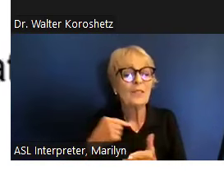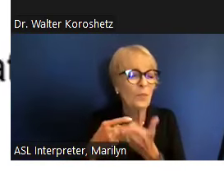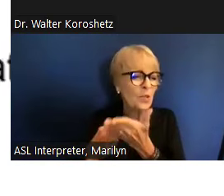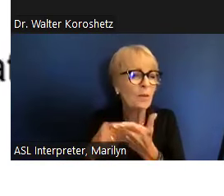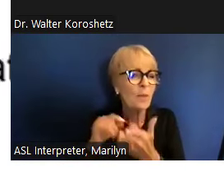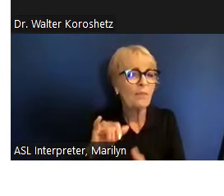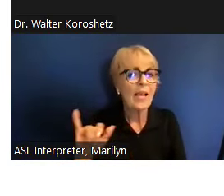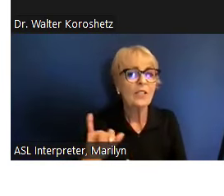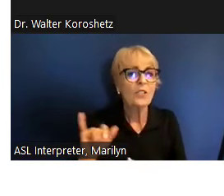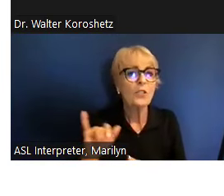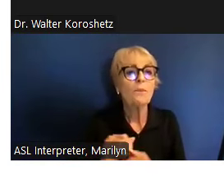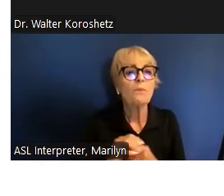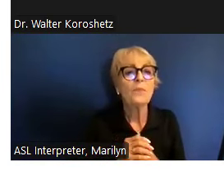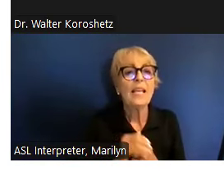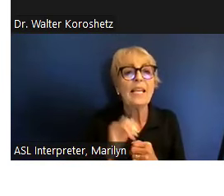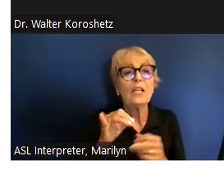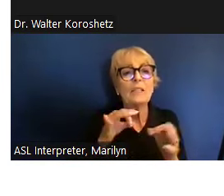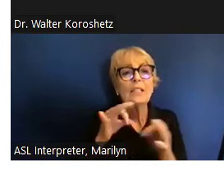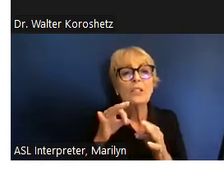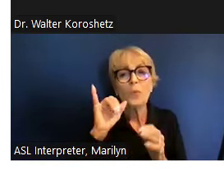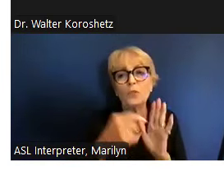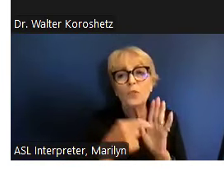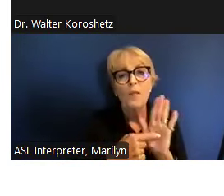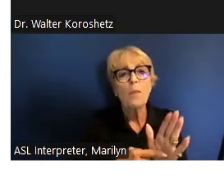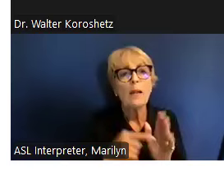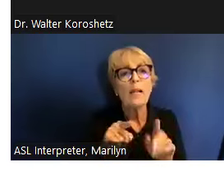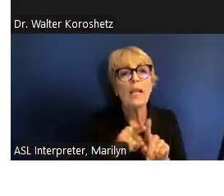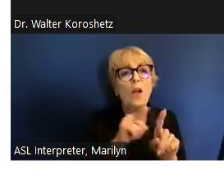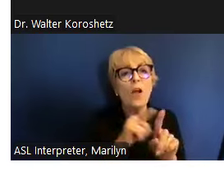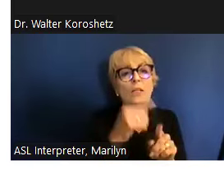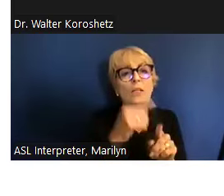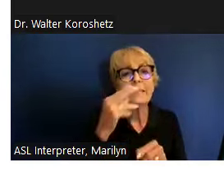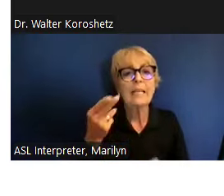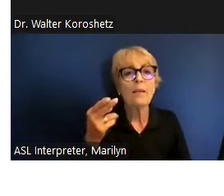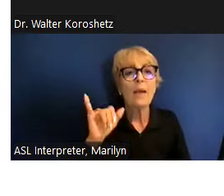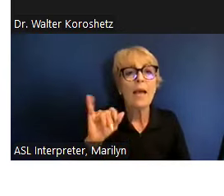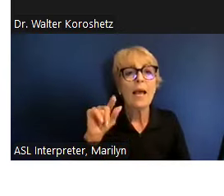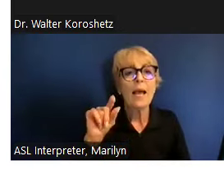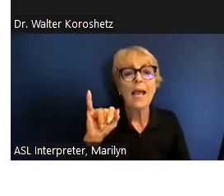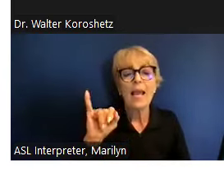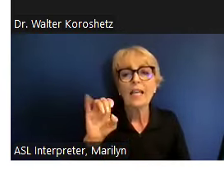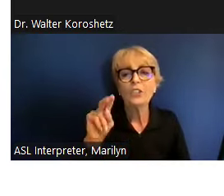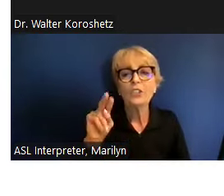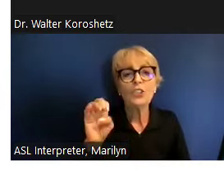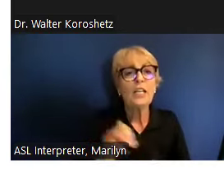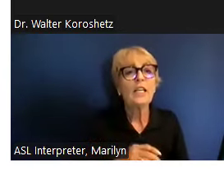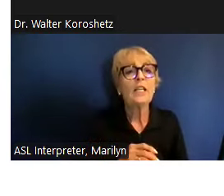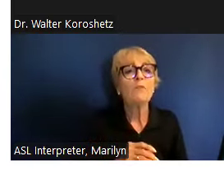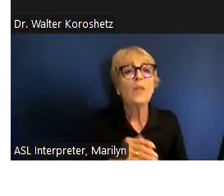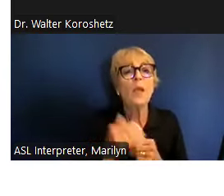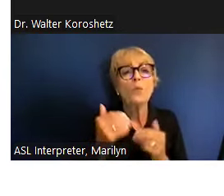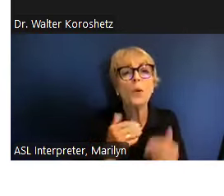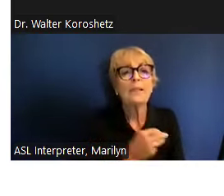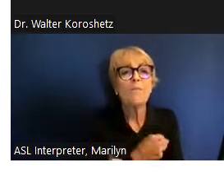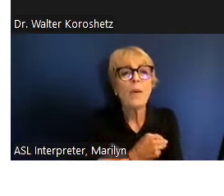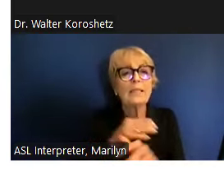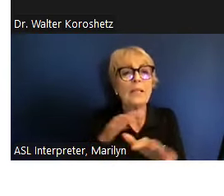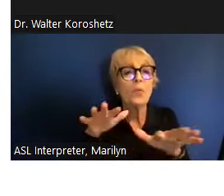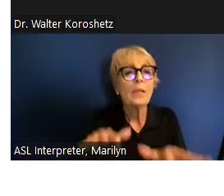the description of that model. We also talk about sleep hygiene. We talk about progressive muscle relaxation, mindfulness